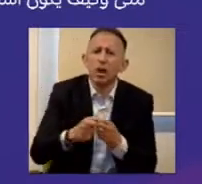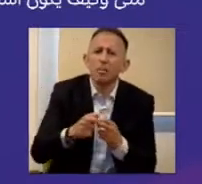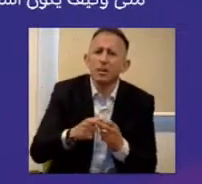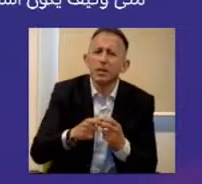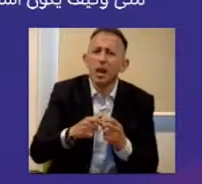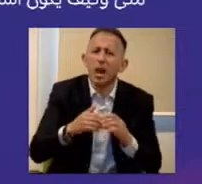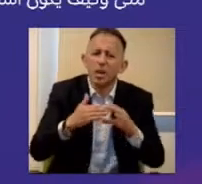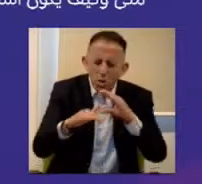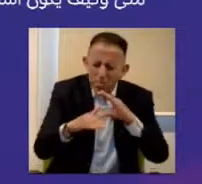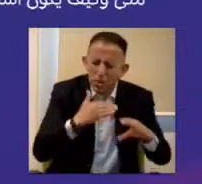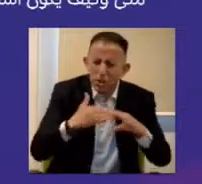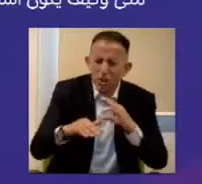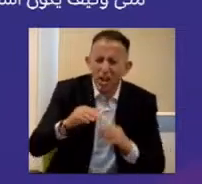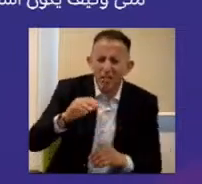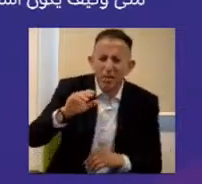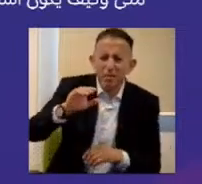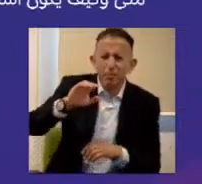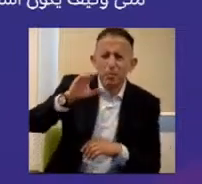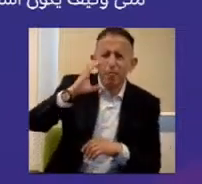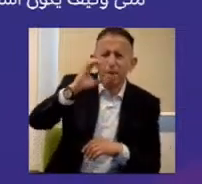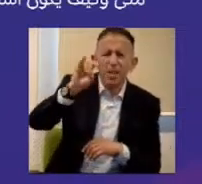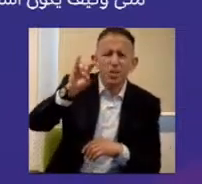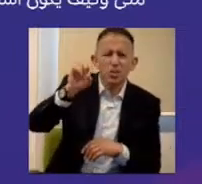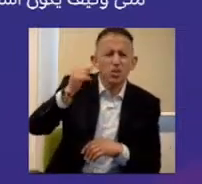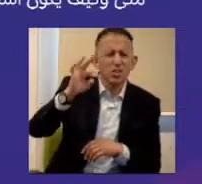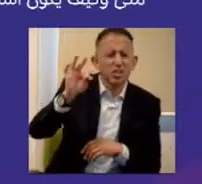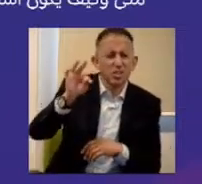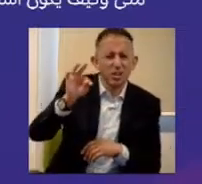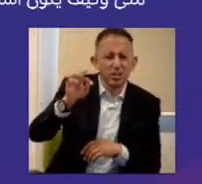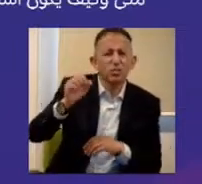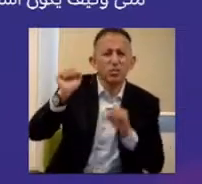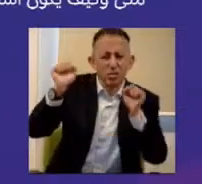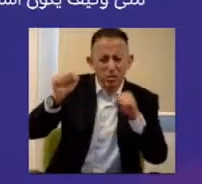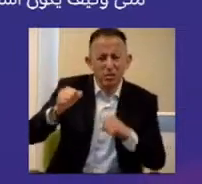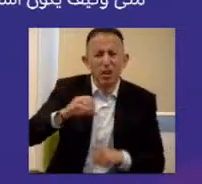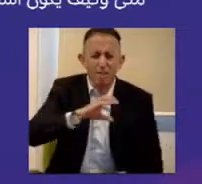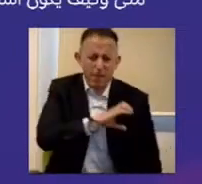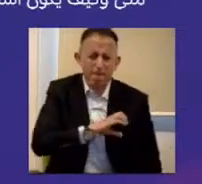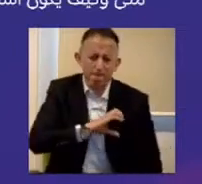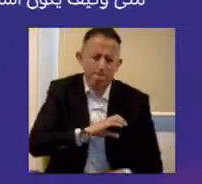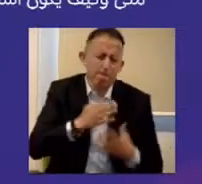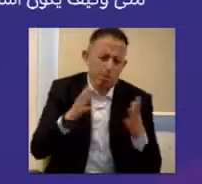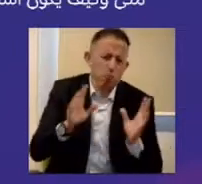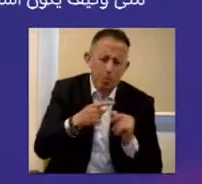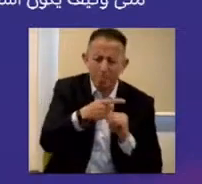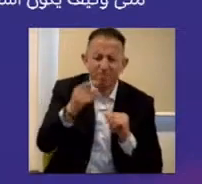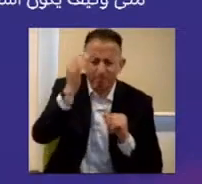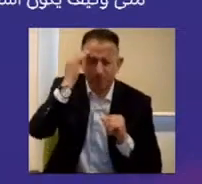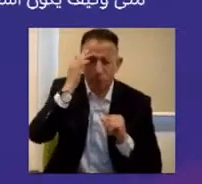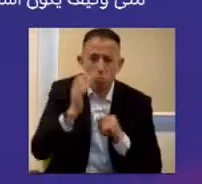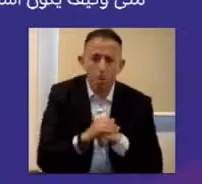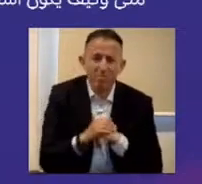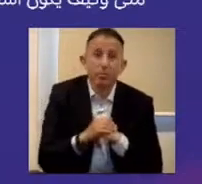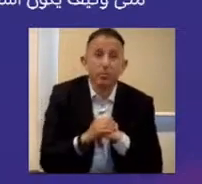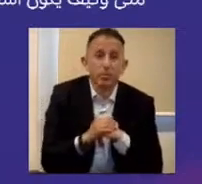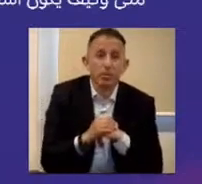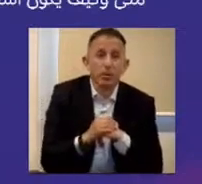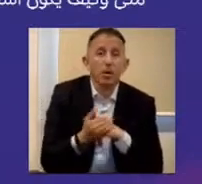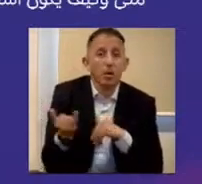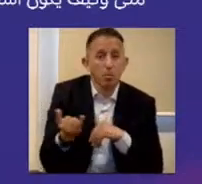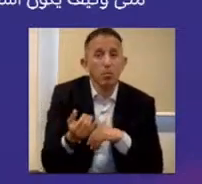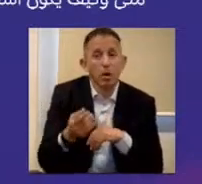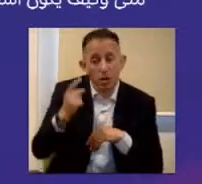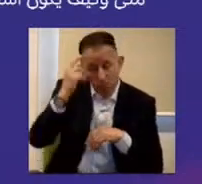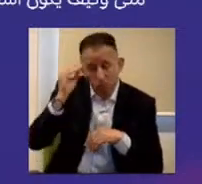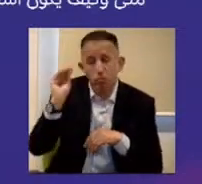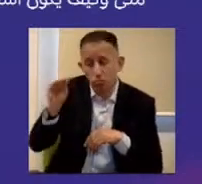You have not tried it? Okay, so I guess all the rest have tried it, and you know how good with